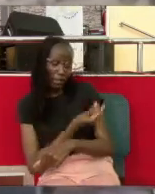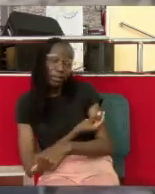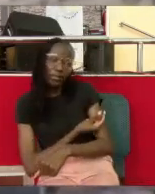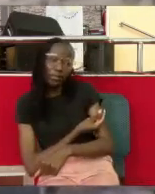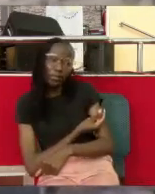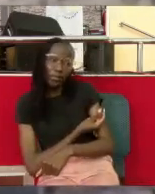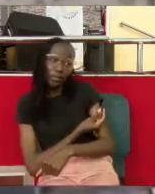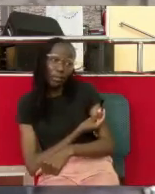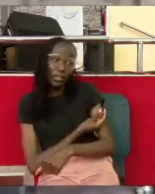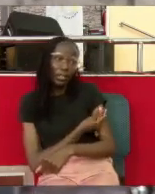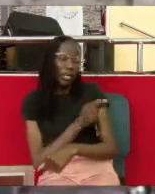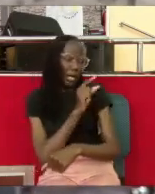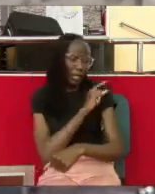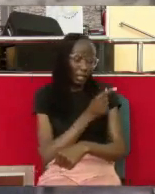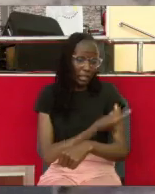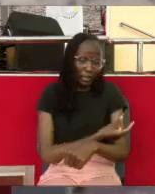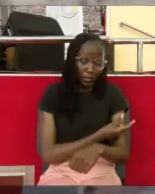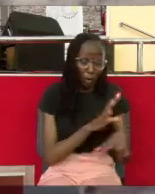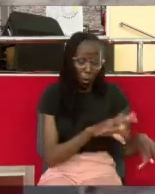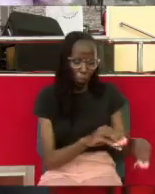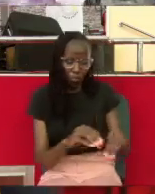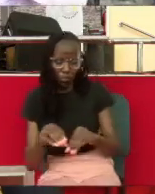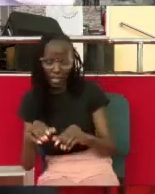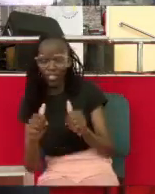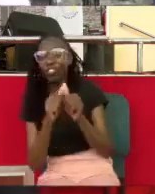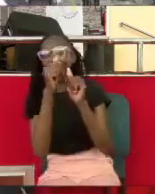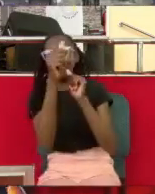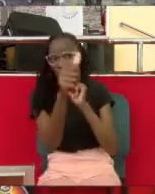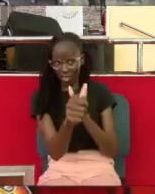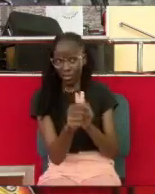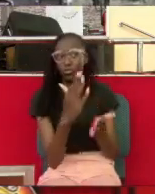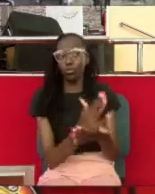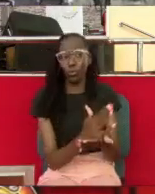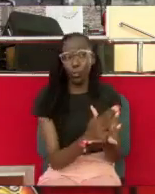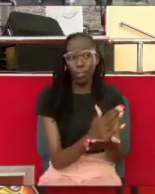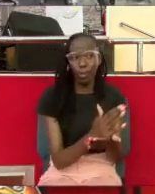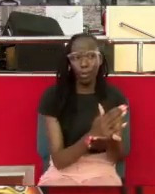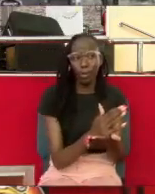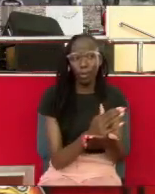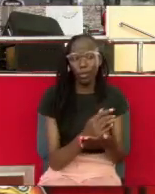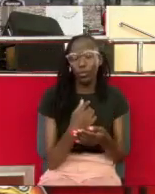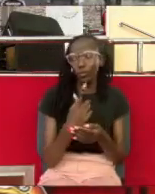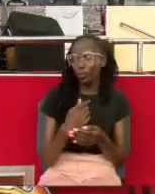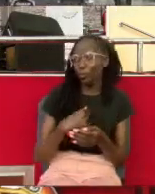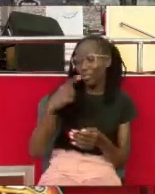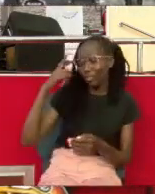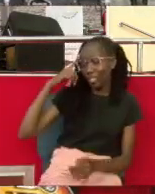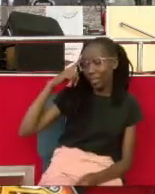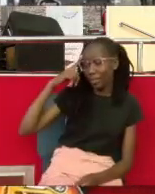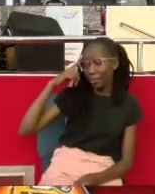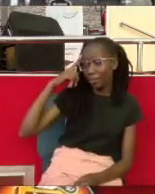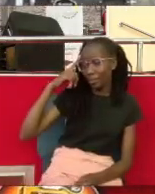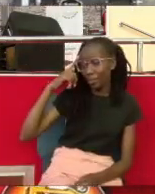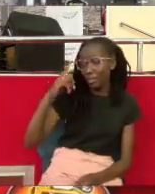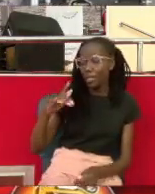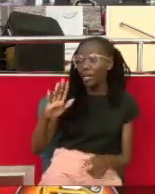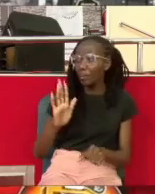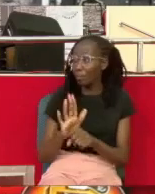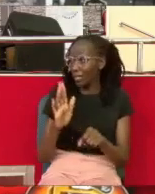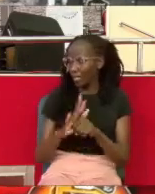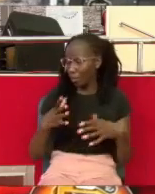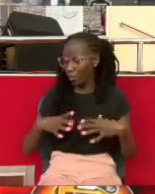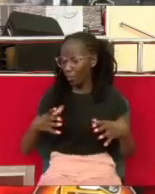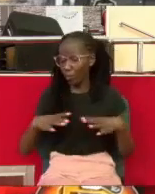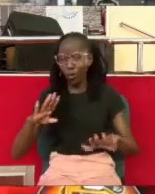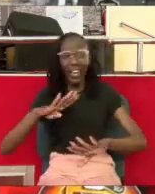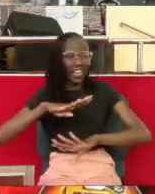the grace that has brought us this far. And in so thinking, many of us are